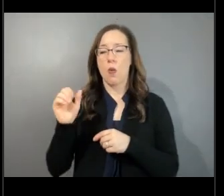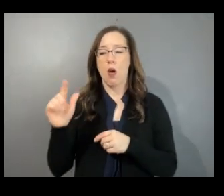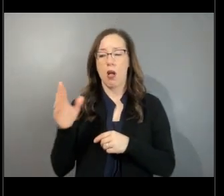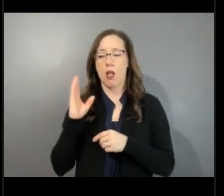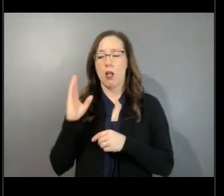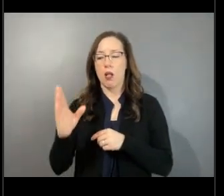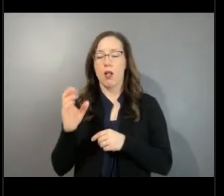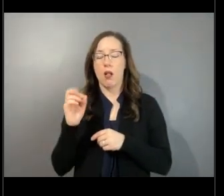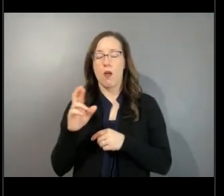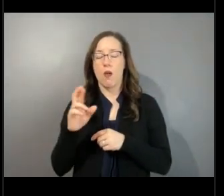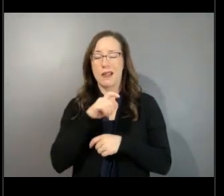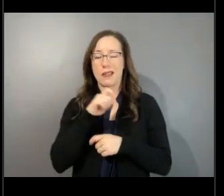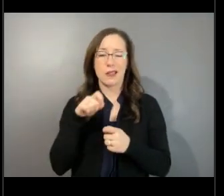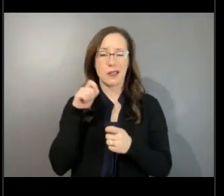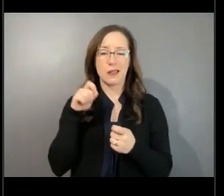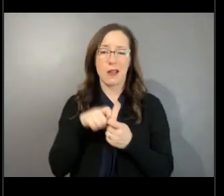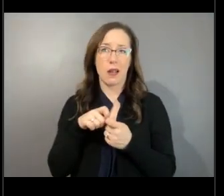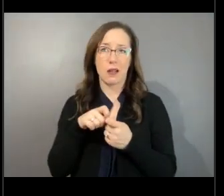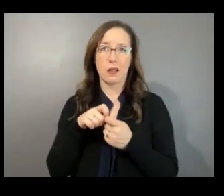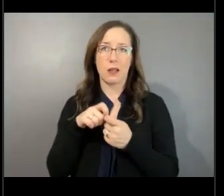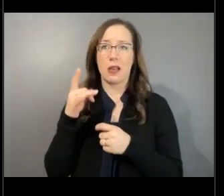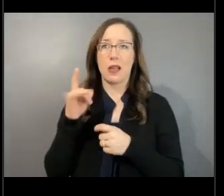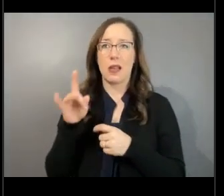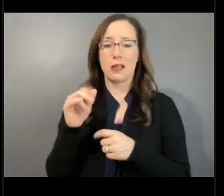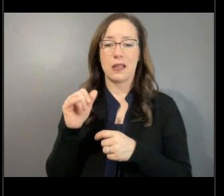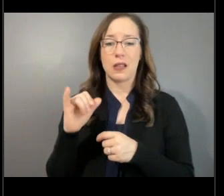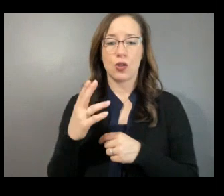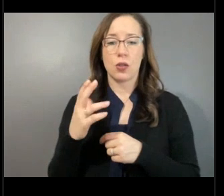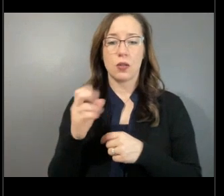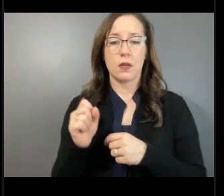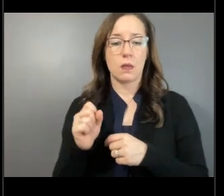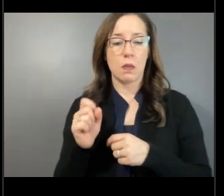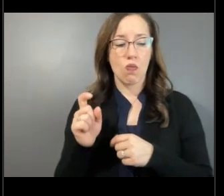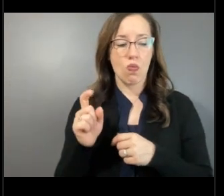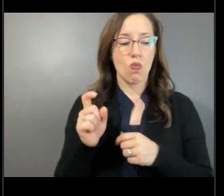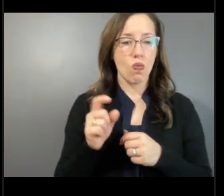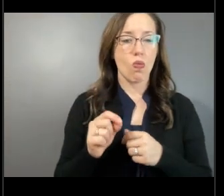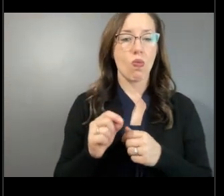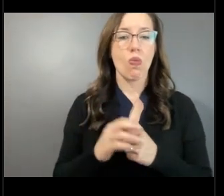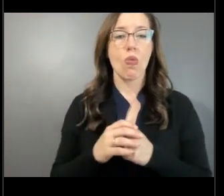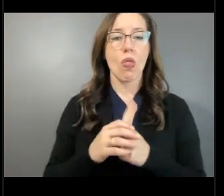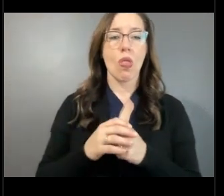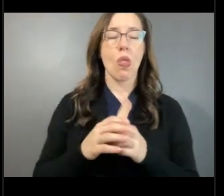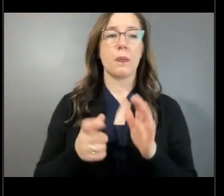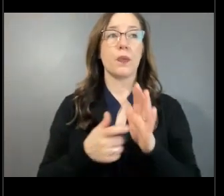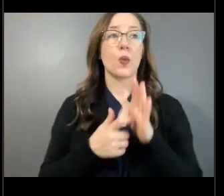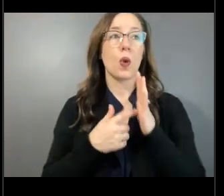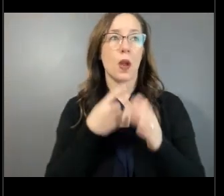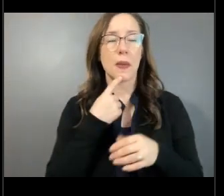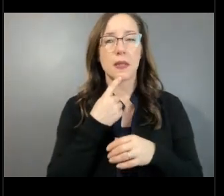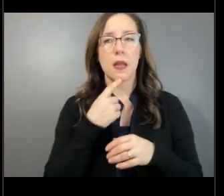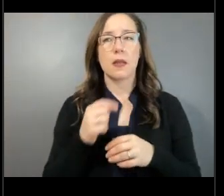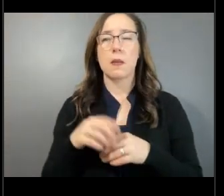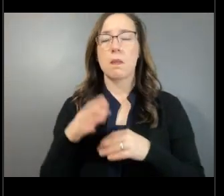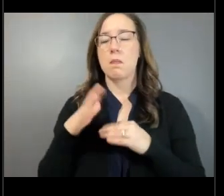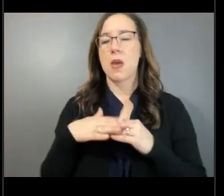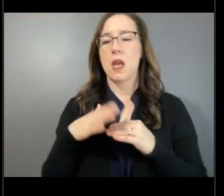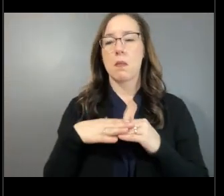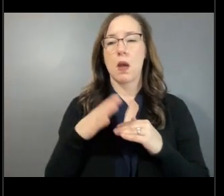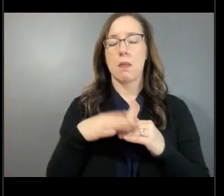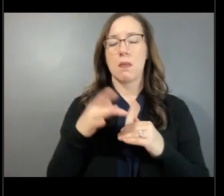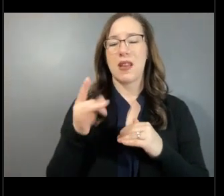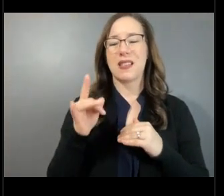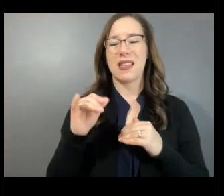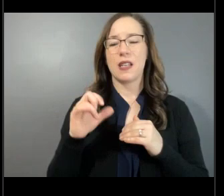be exactly at 18 inches? The requirement says minimum